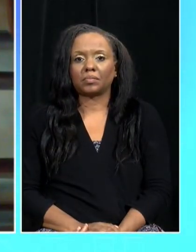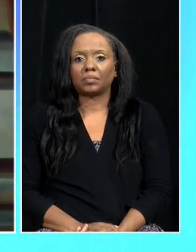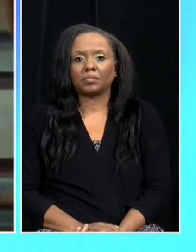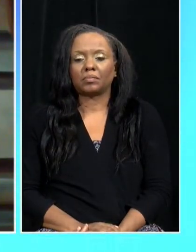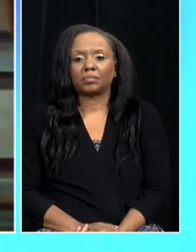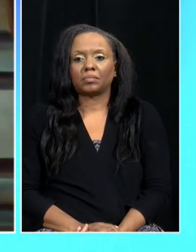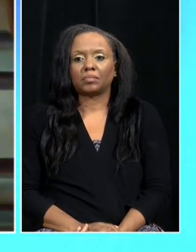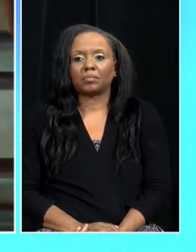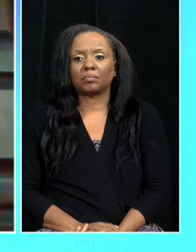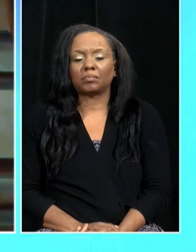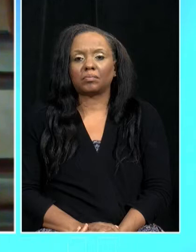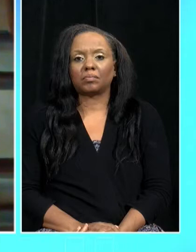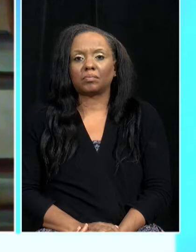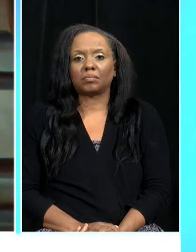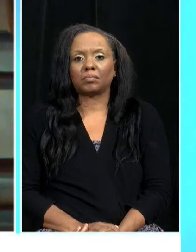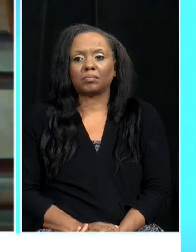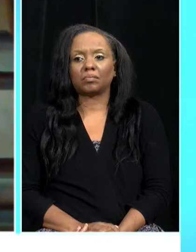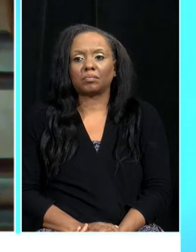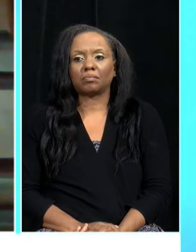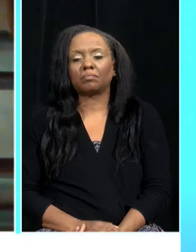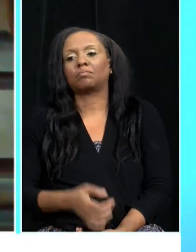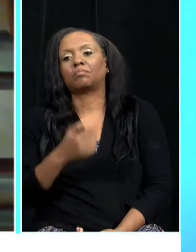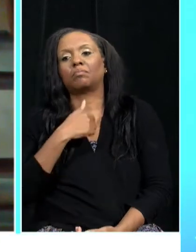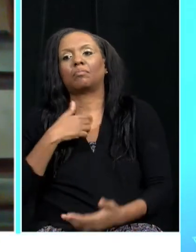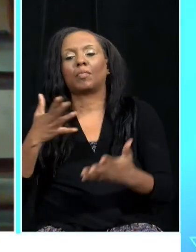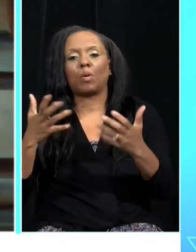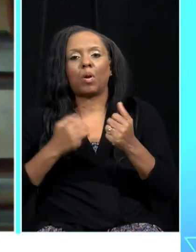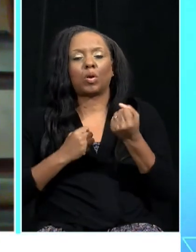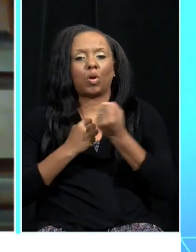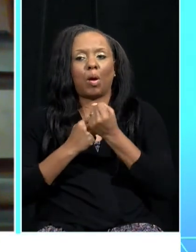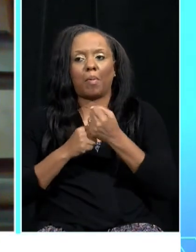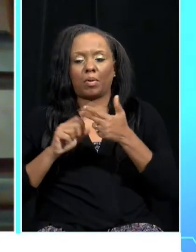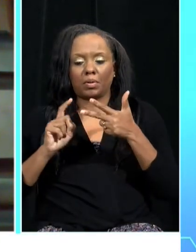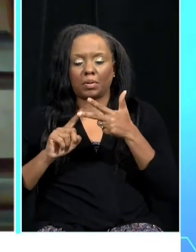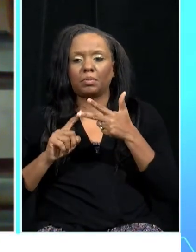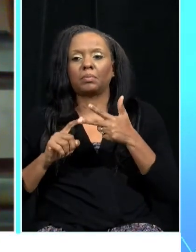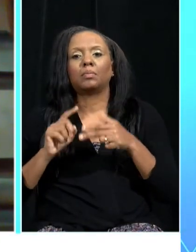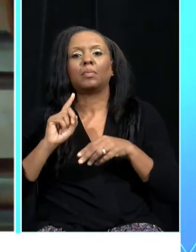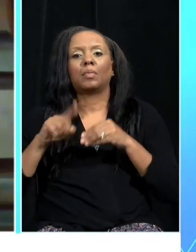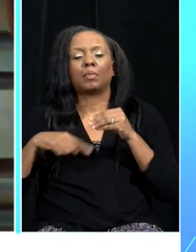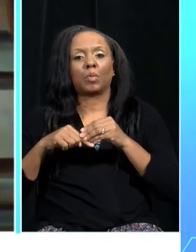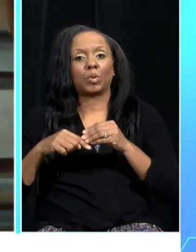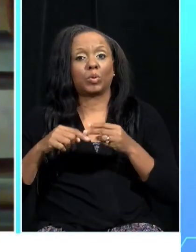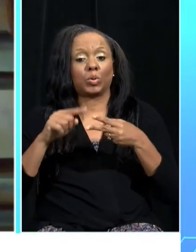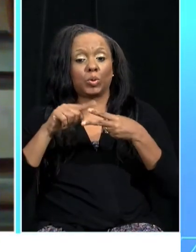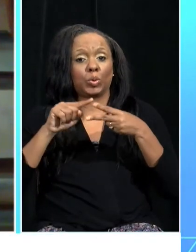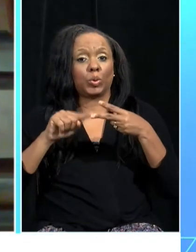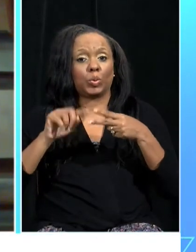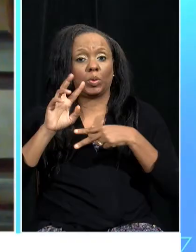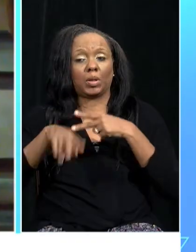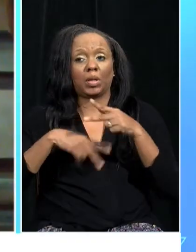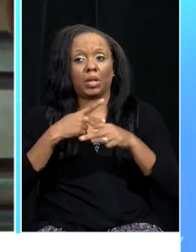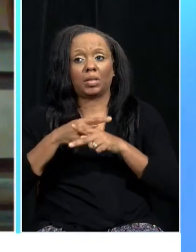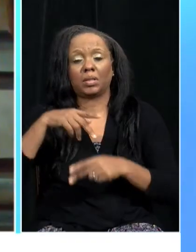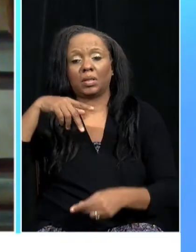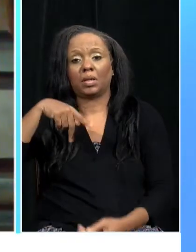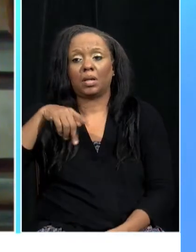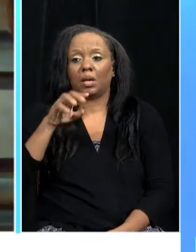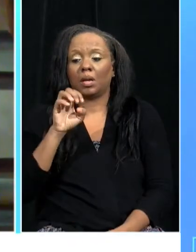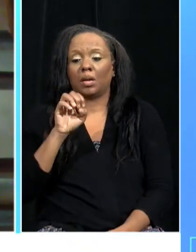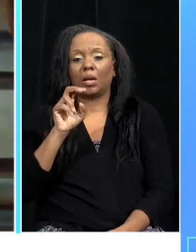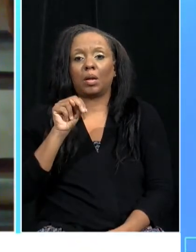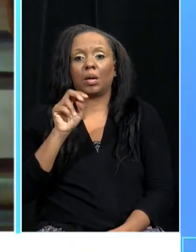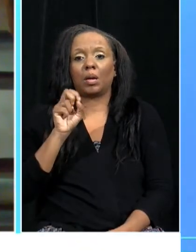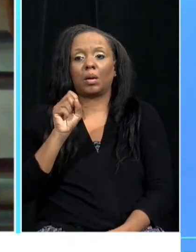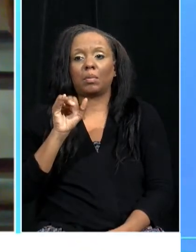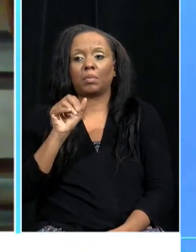been saying and making the distinction between the two types of pensions. Uh, but given the overall context,